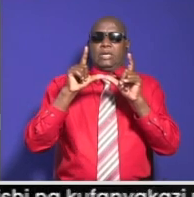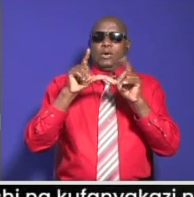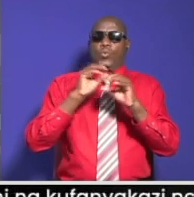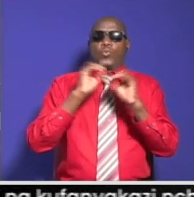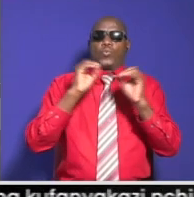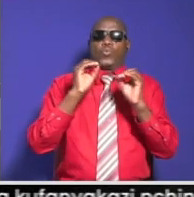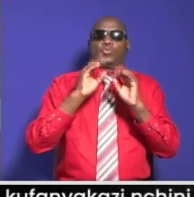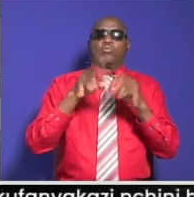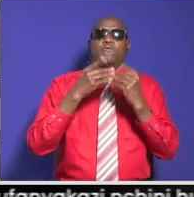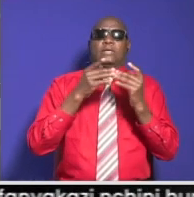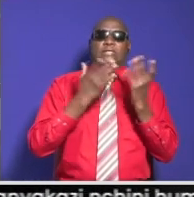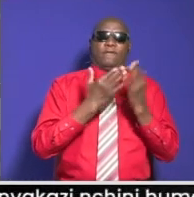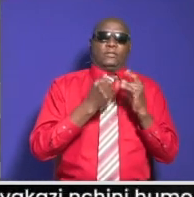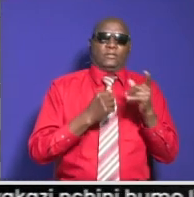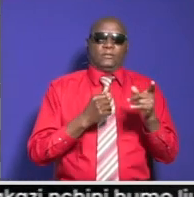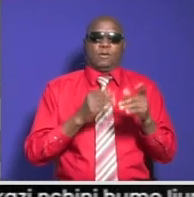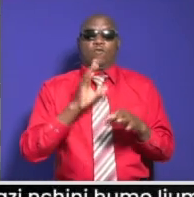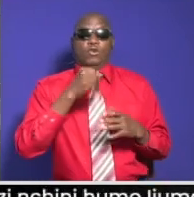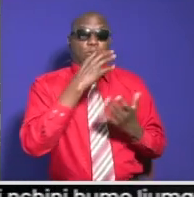health services. So from the constitution that